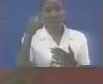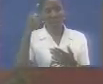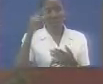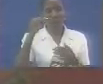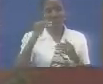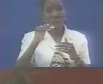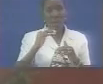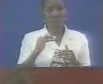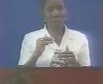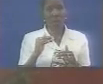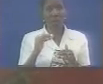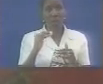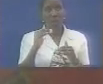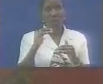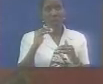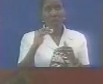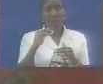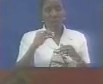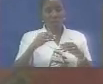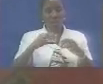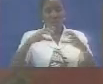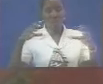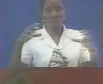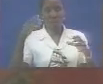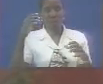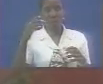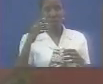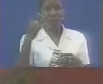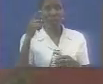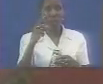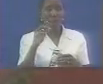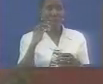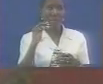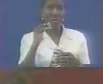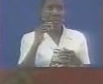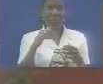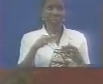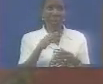to no more, sorry, than $60 per load.